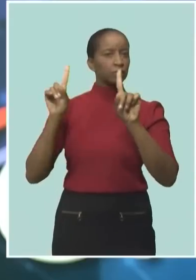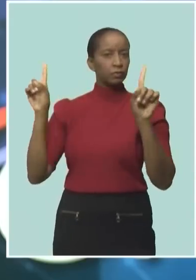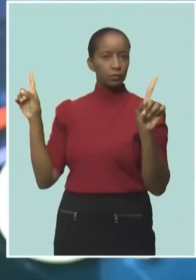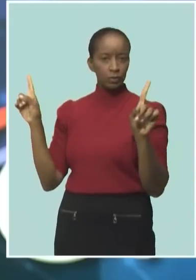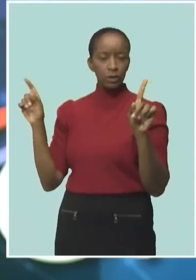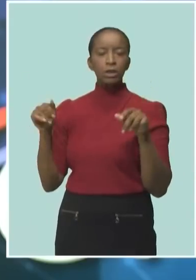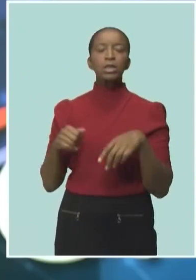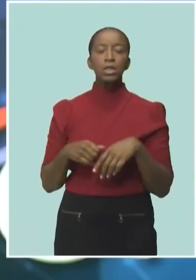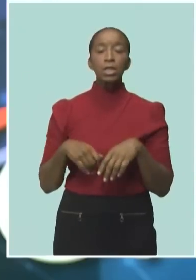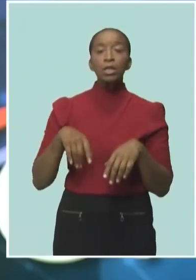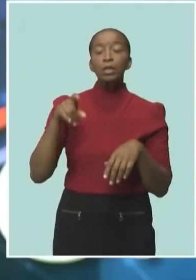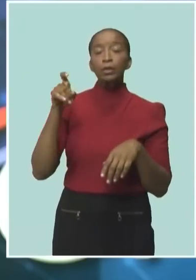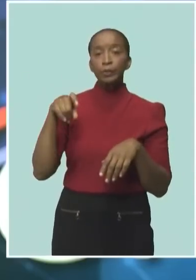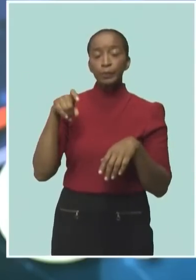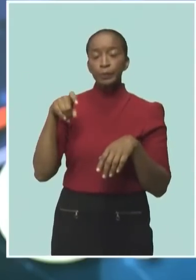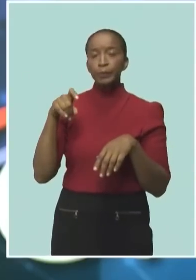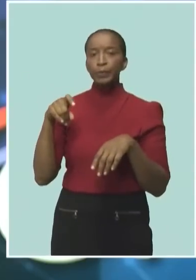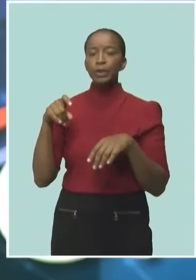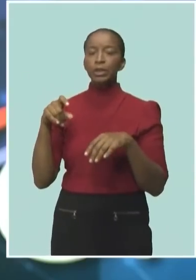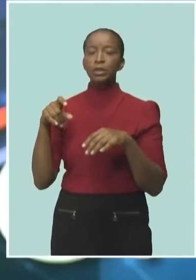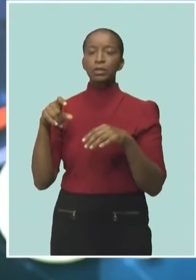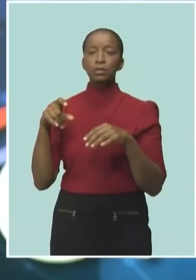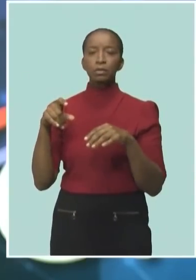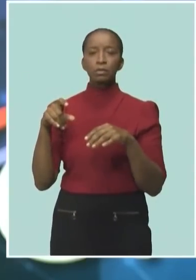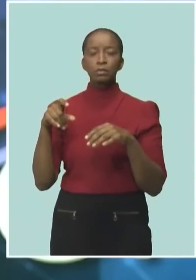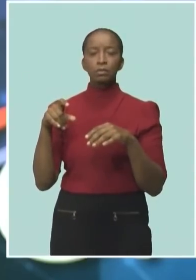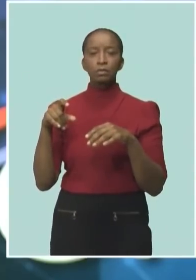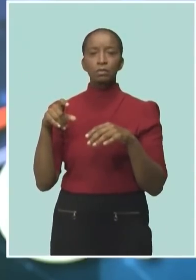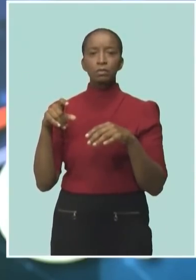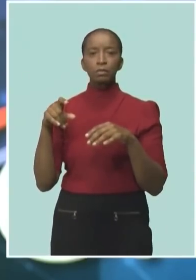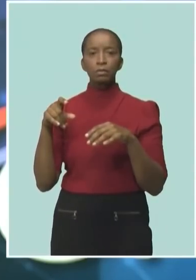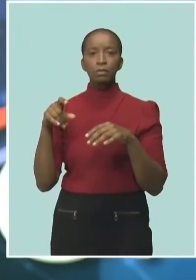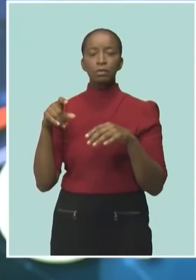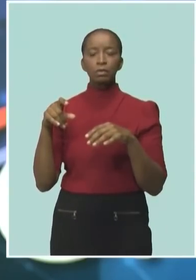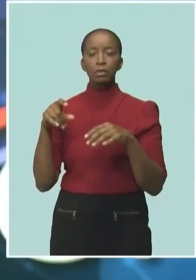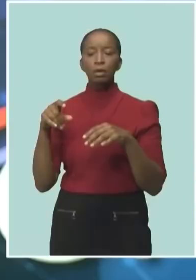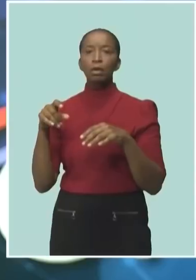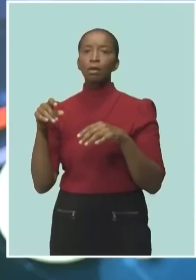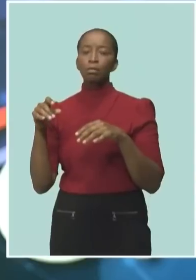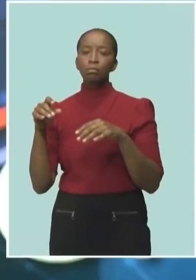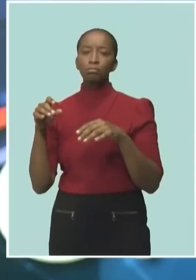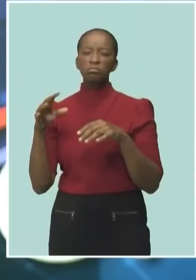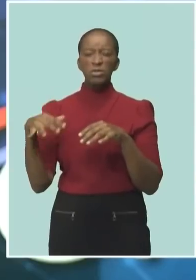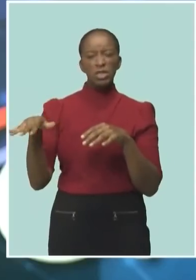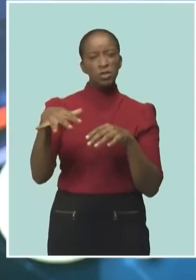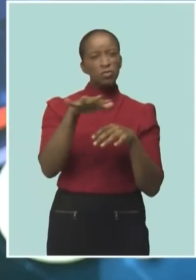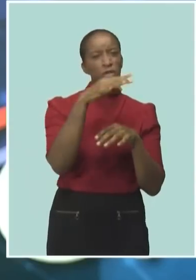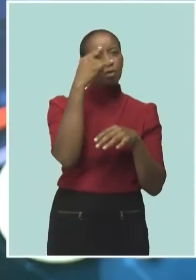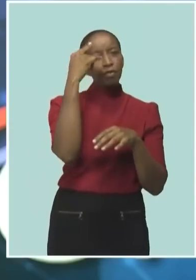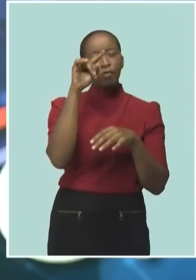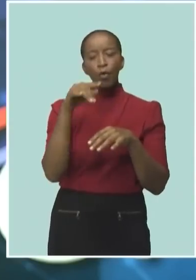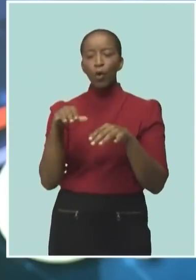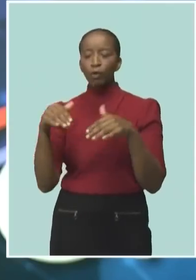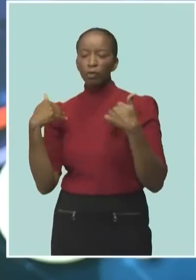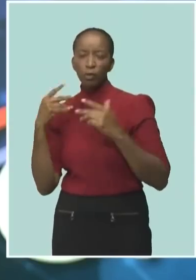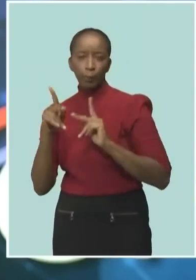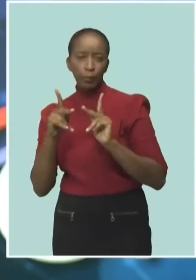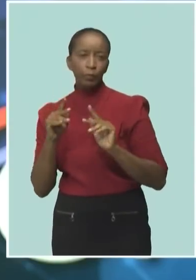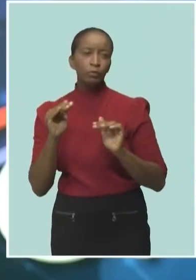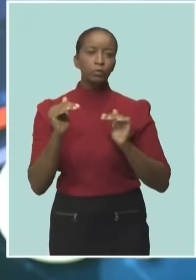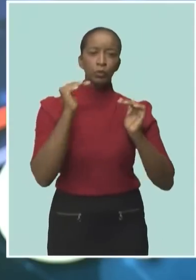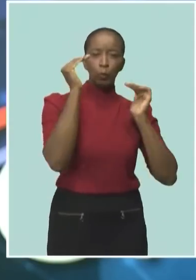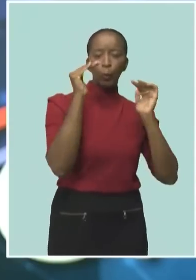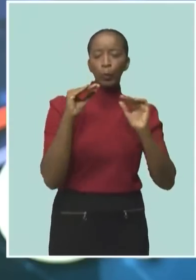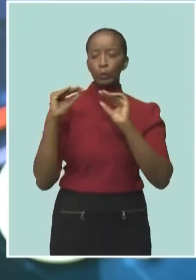of change as both youths and adults need to be educated on many matters. She says the church must be willing to